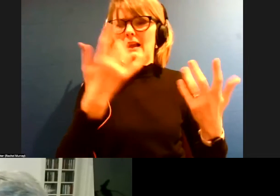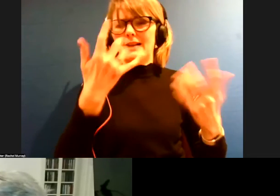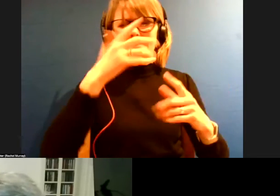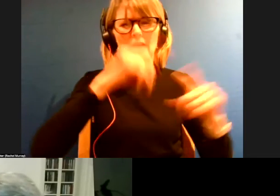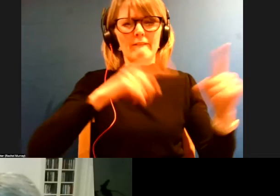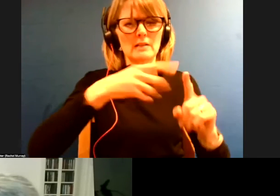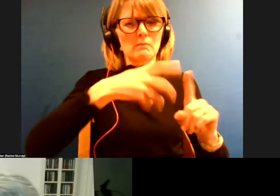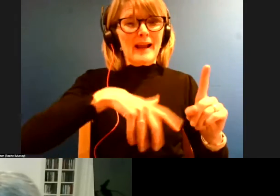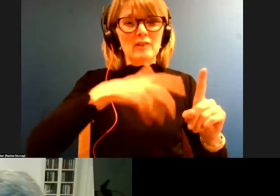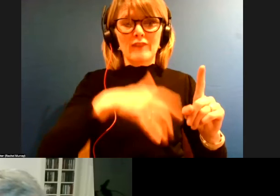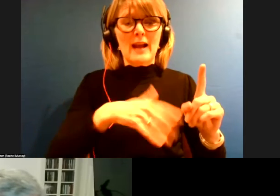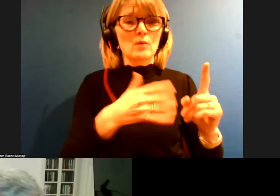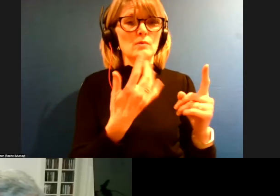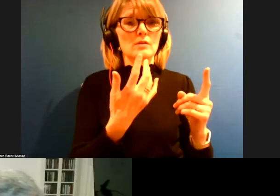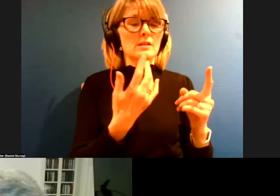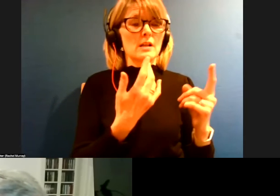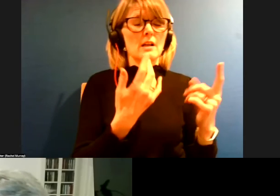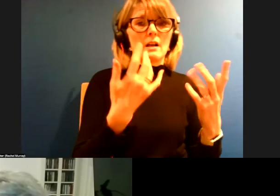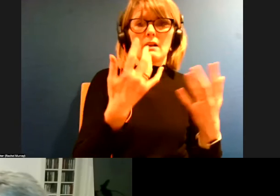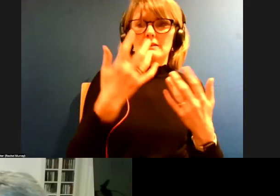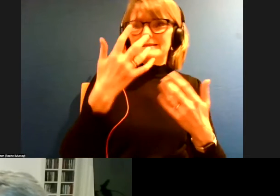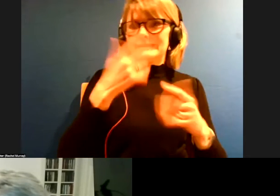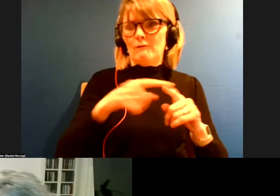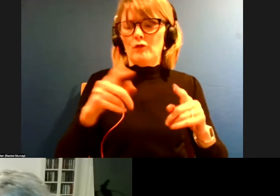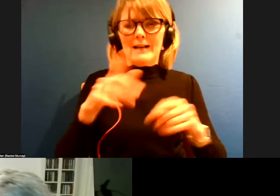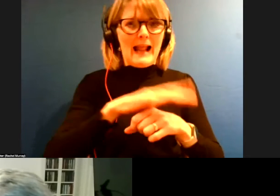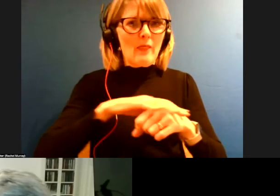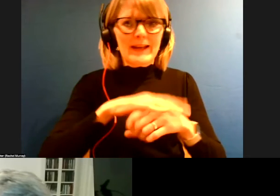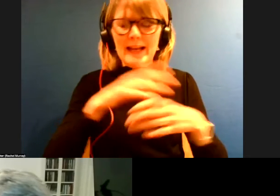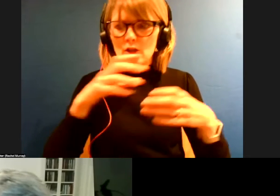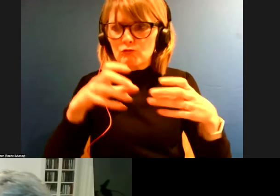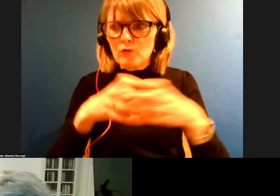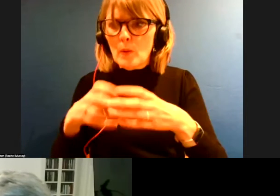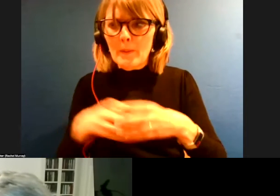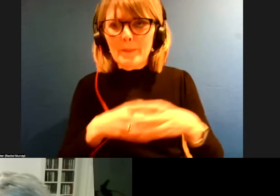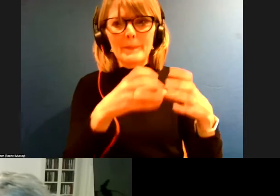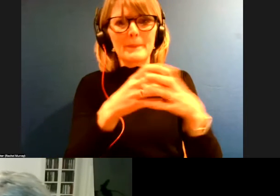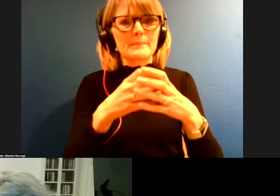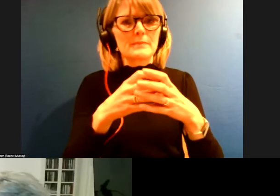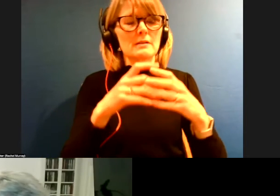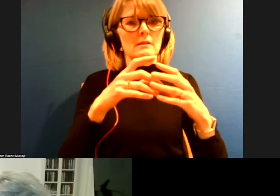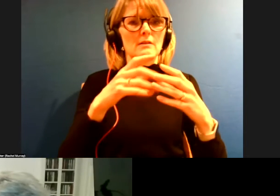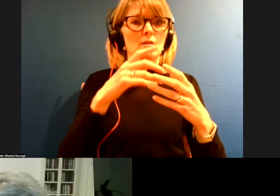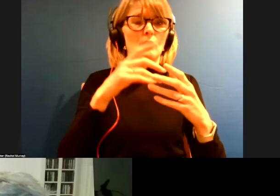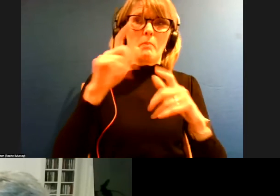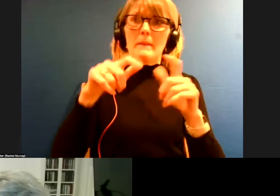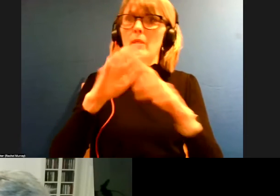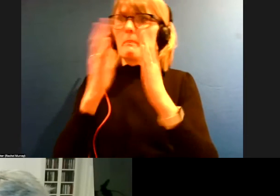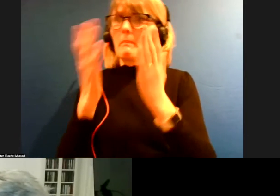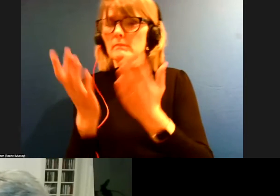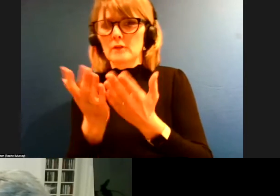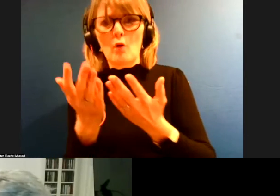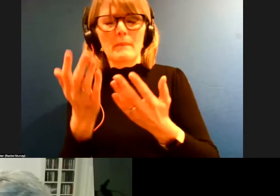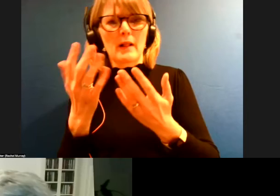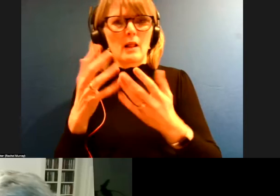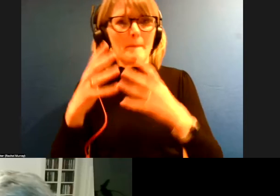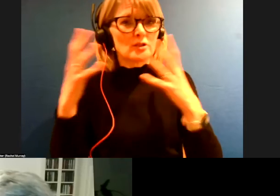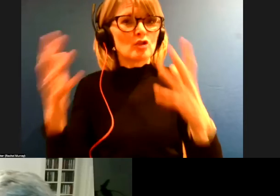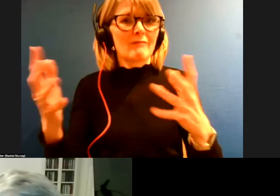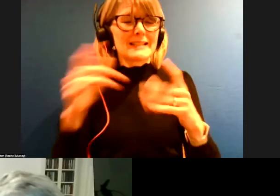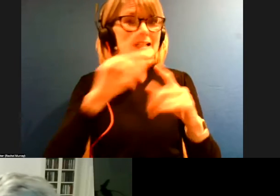from UK minority ethnic groups, but who are part of the global majority, disabled people and other